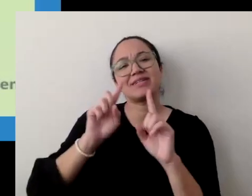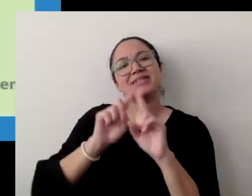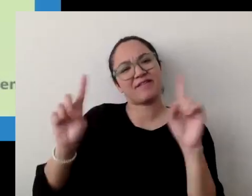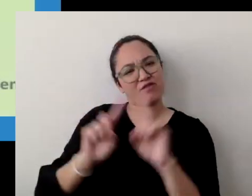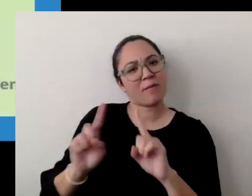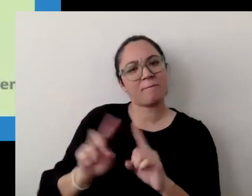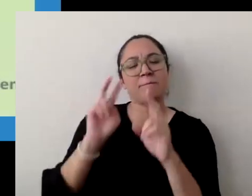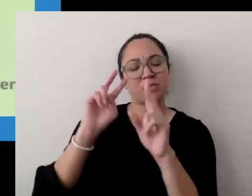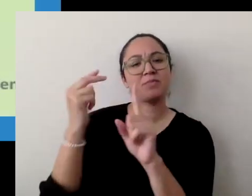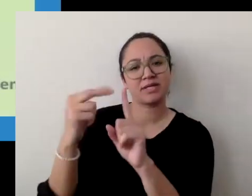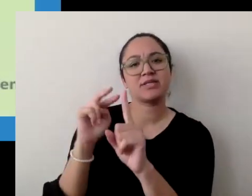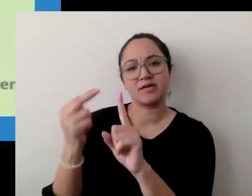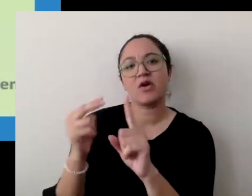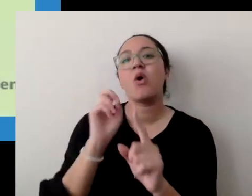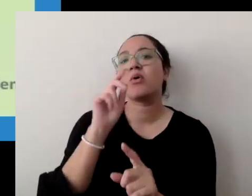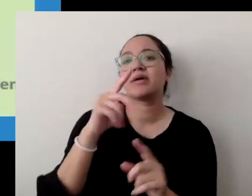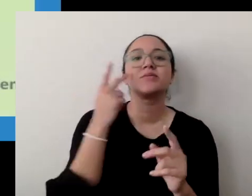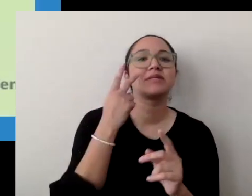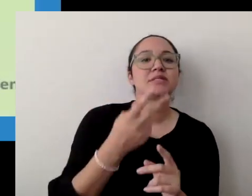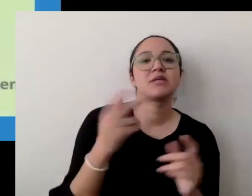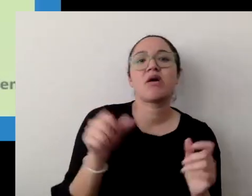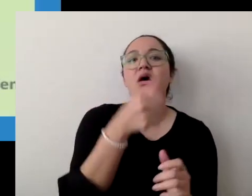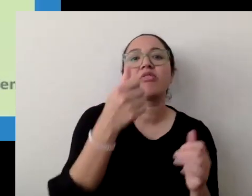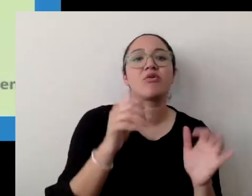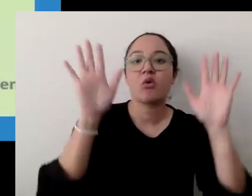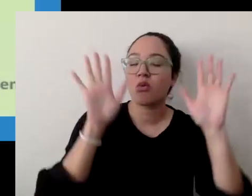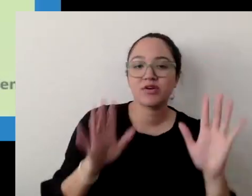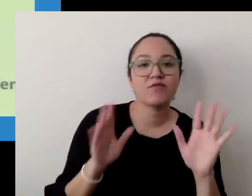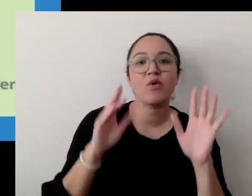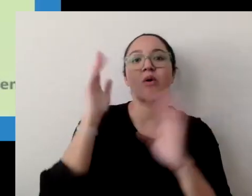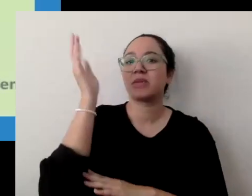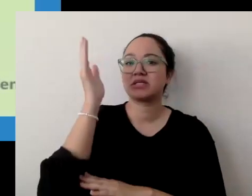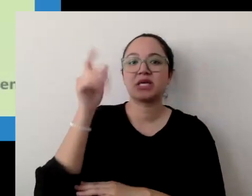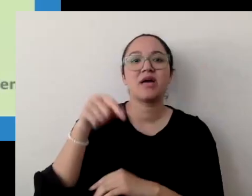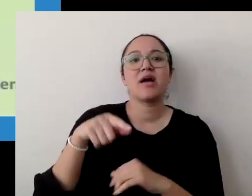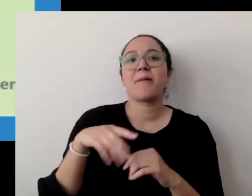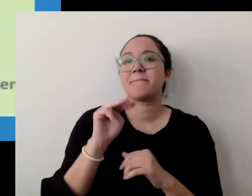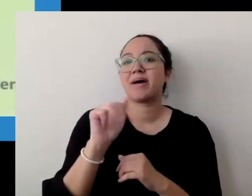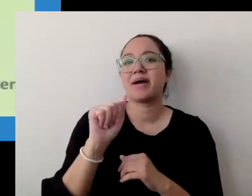so let's see what other it says. Excellent presentation y tema. Mateo,